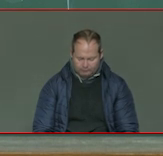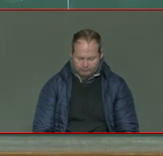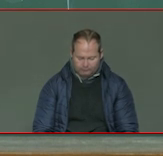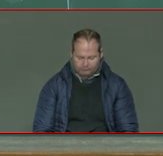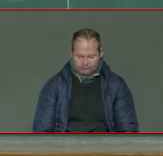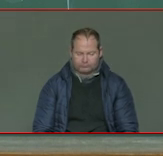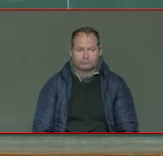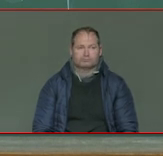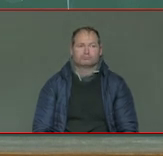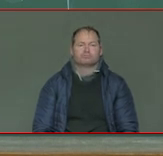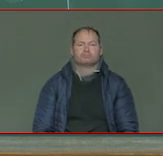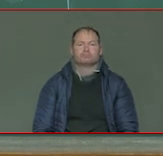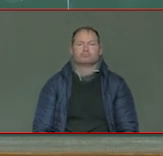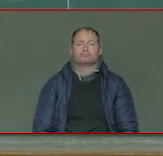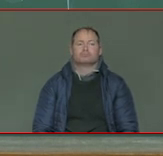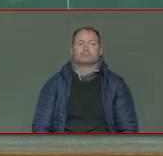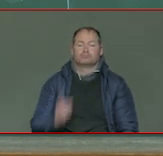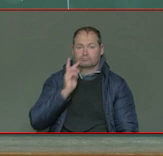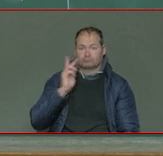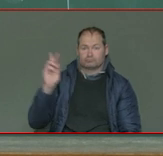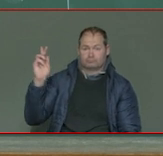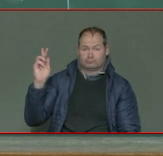Right, people, let's quickly have a look at this. I need your attention.